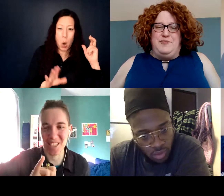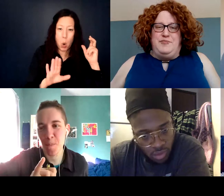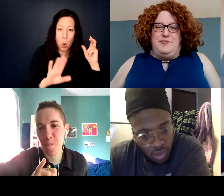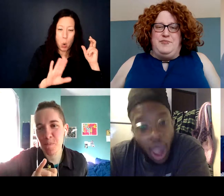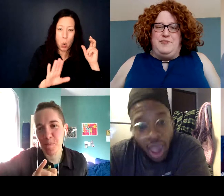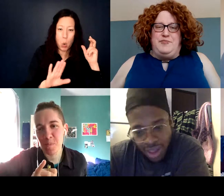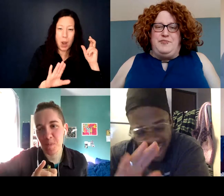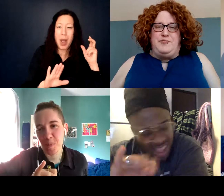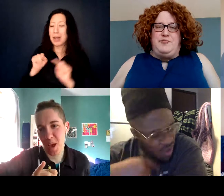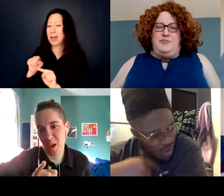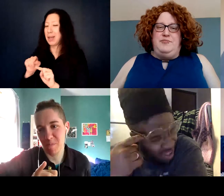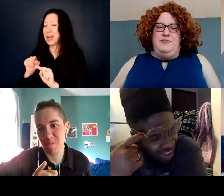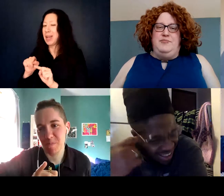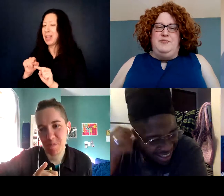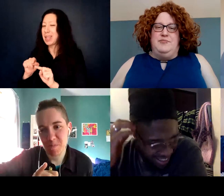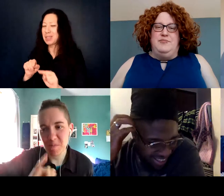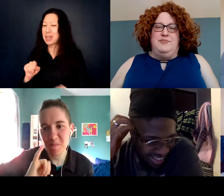Yes.